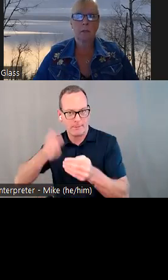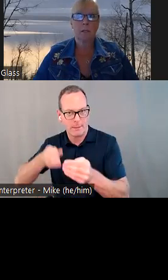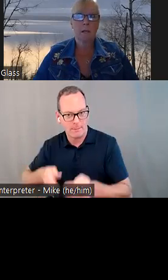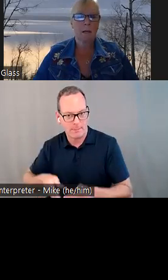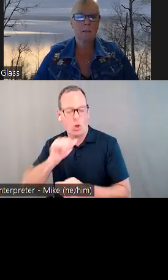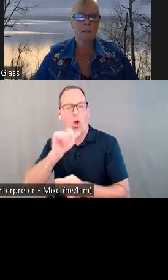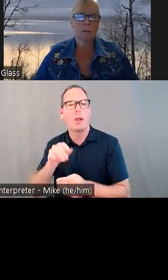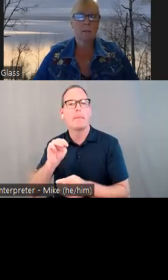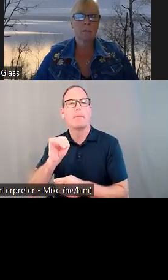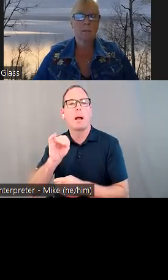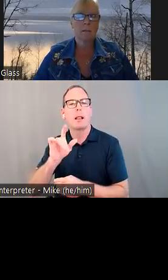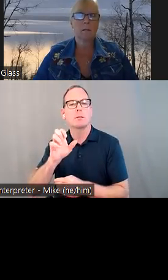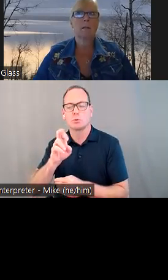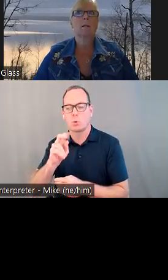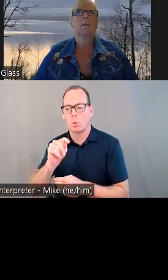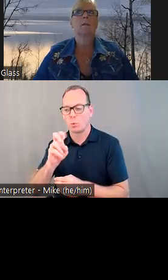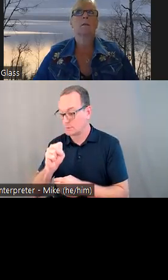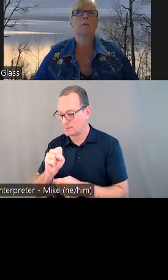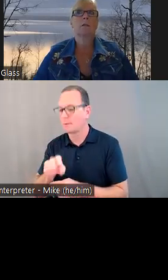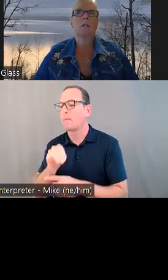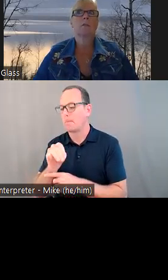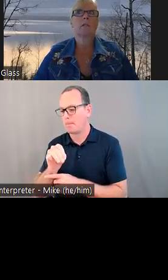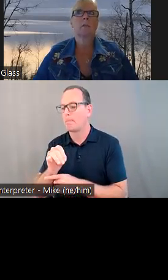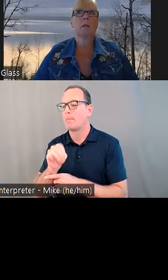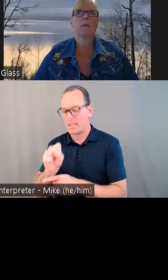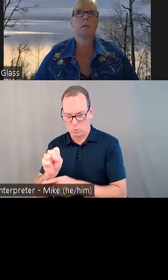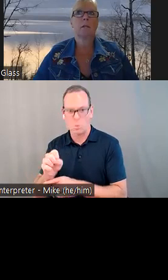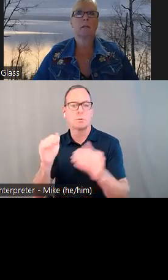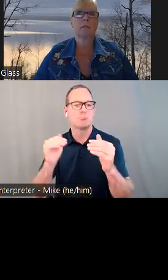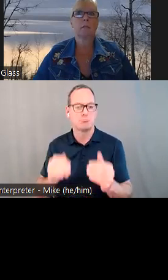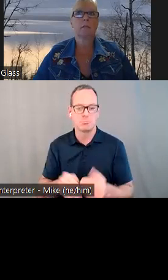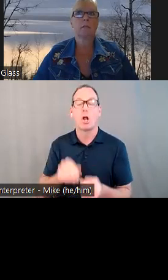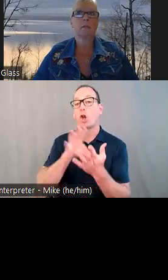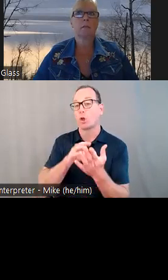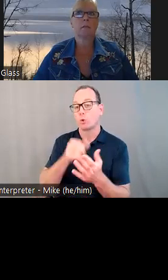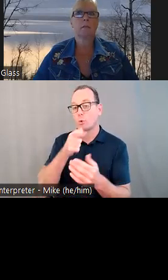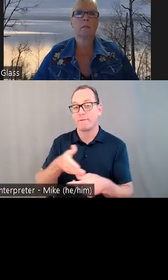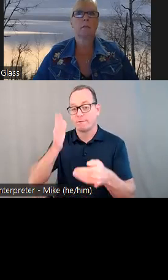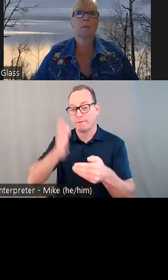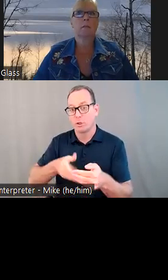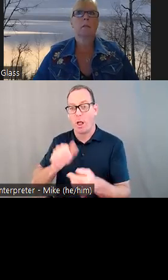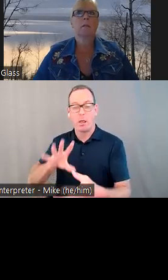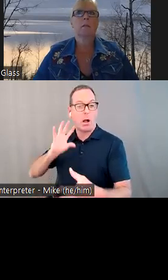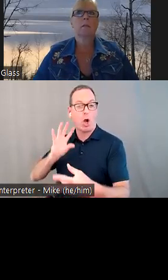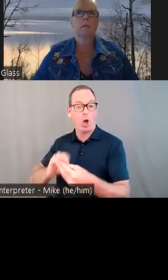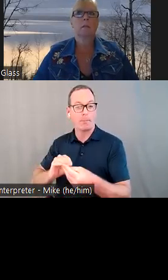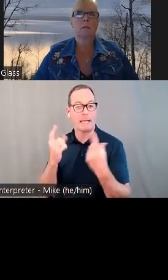a culminating task, learners who successfully complete all the learning activities.